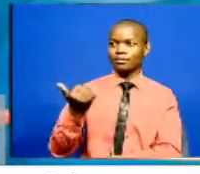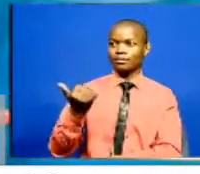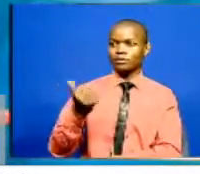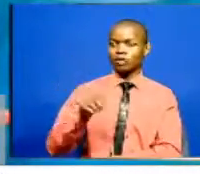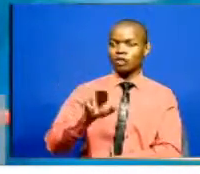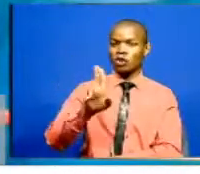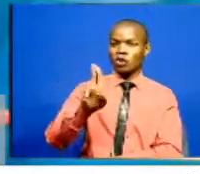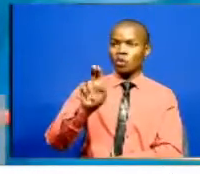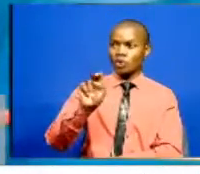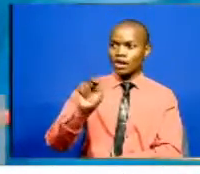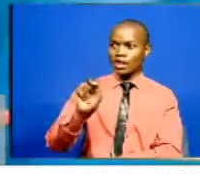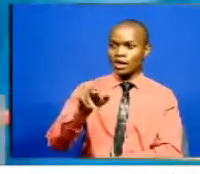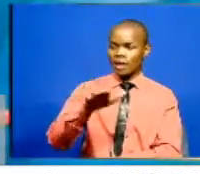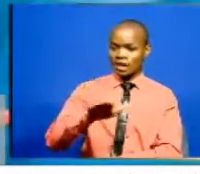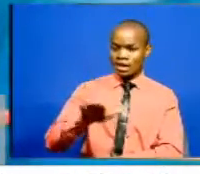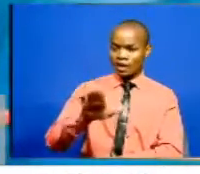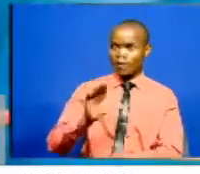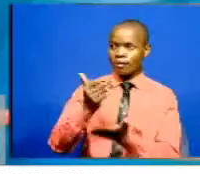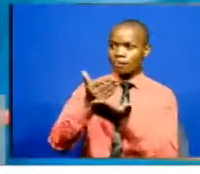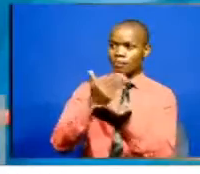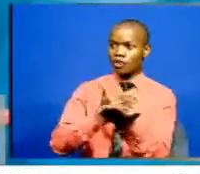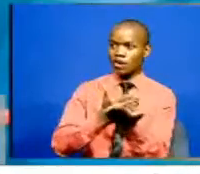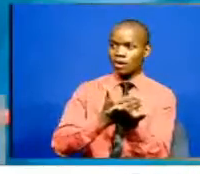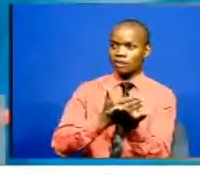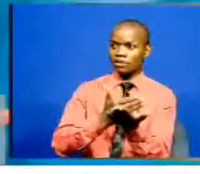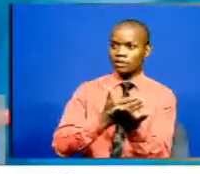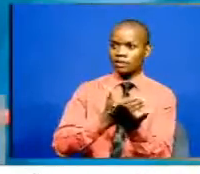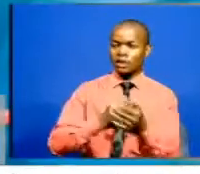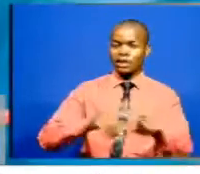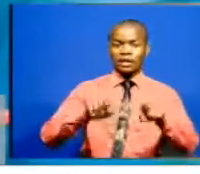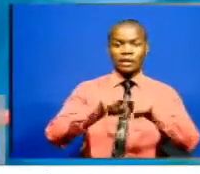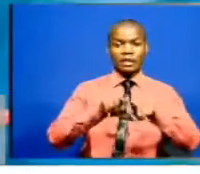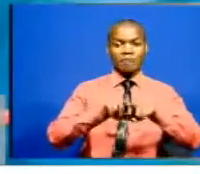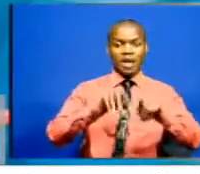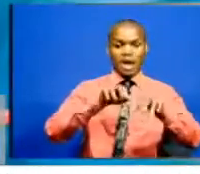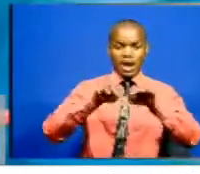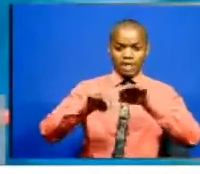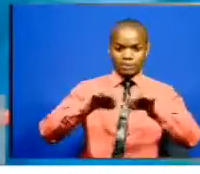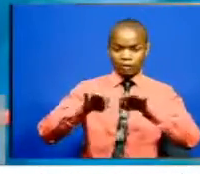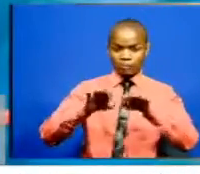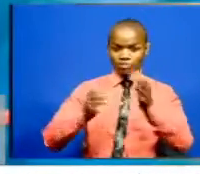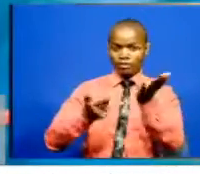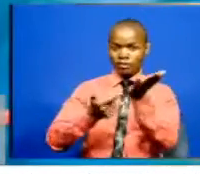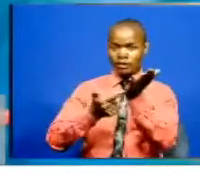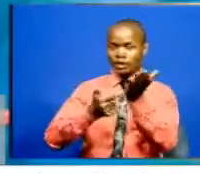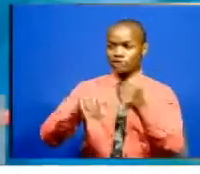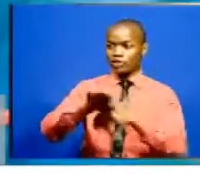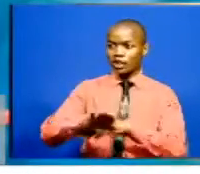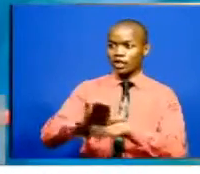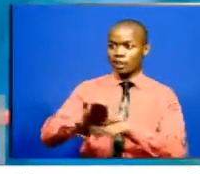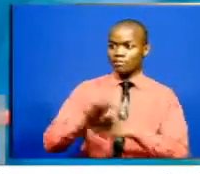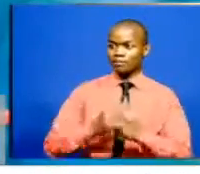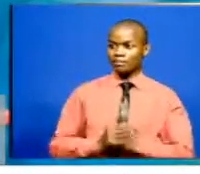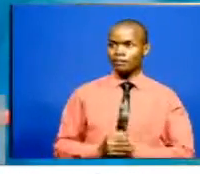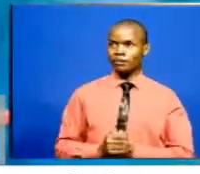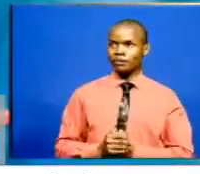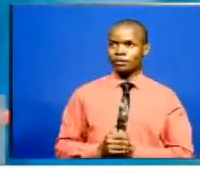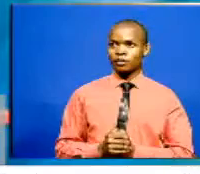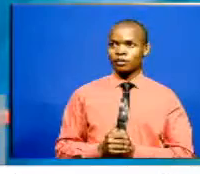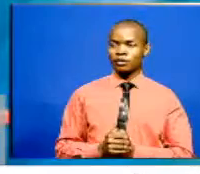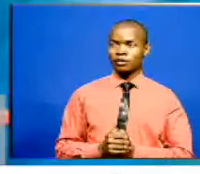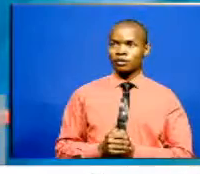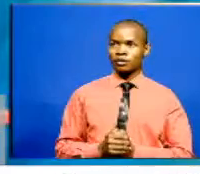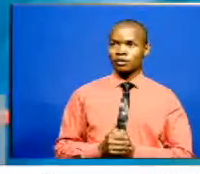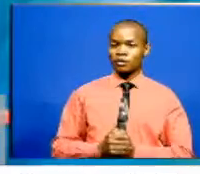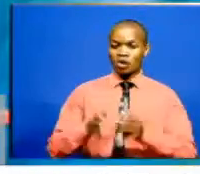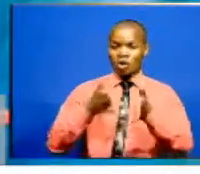United Nations Environment Program also put emphasis on the digital space. So this is the chance of